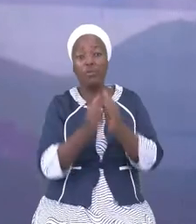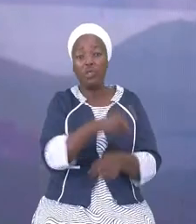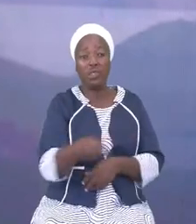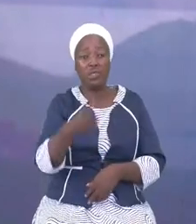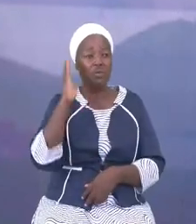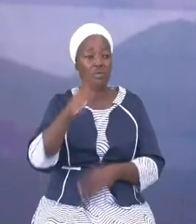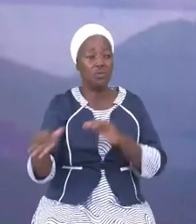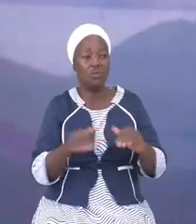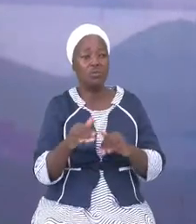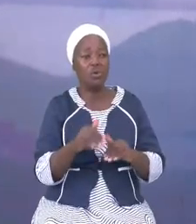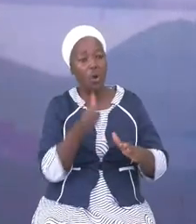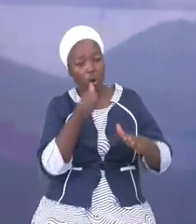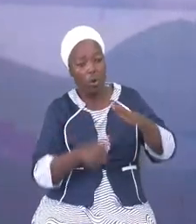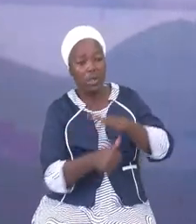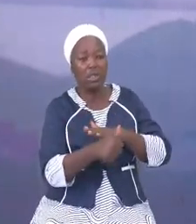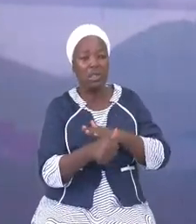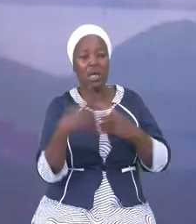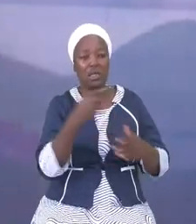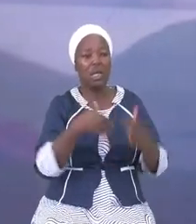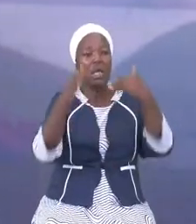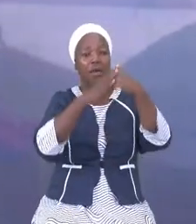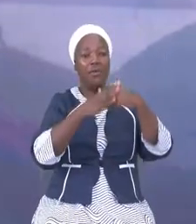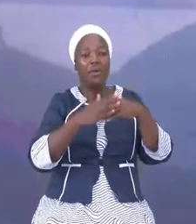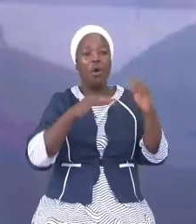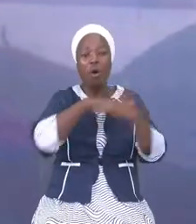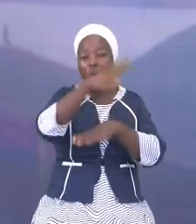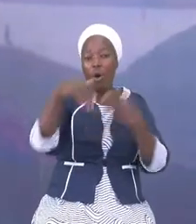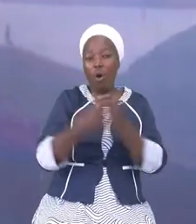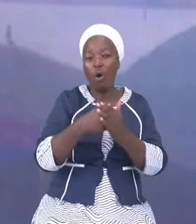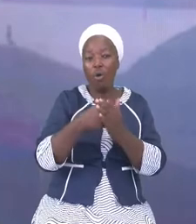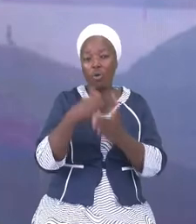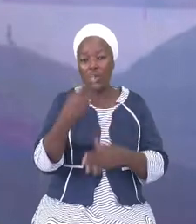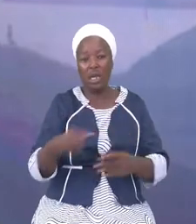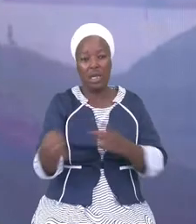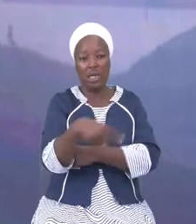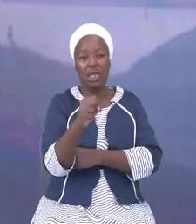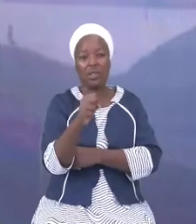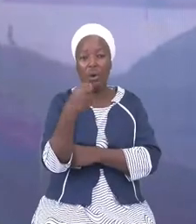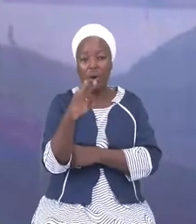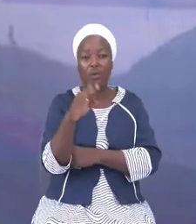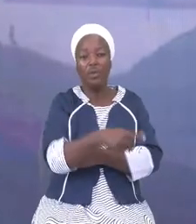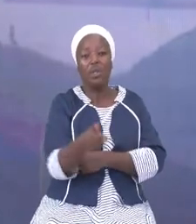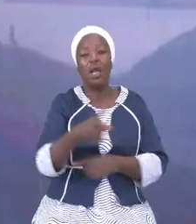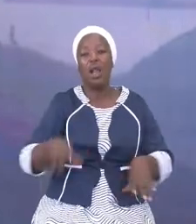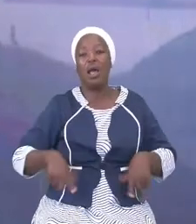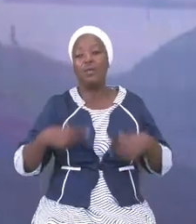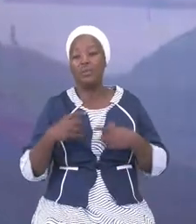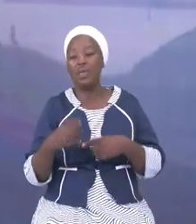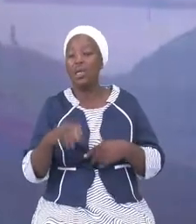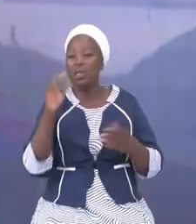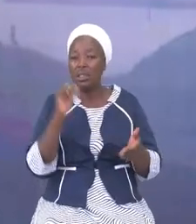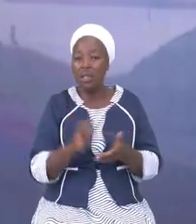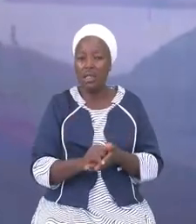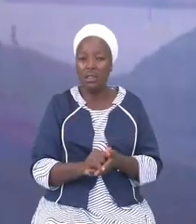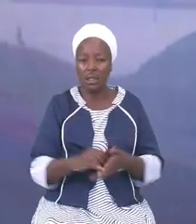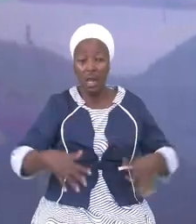do under the heaven all the days of their life, like a